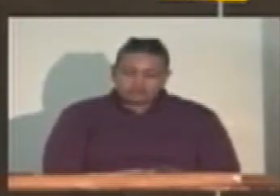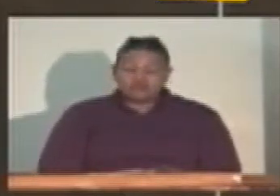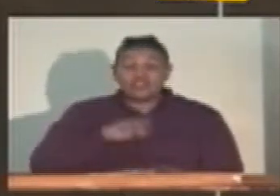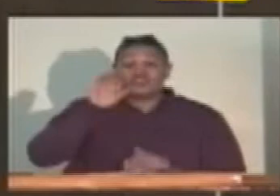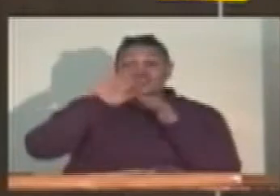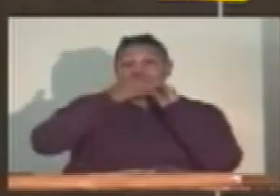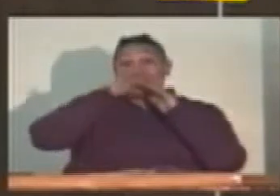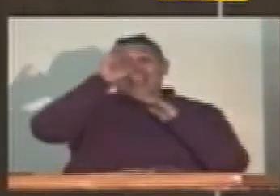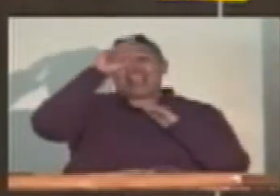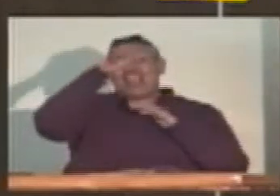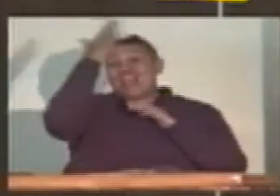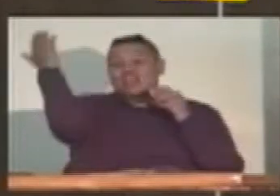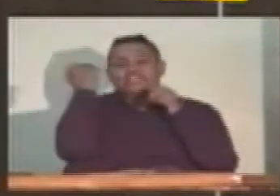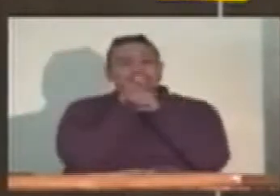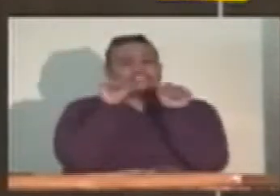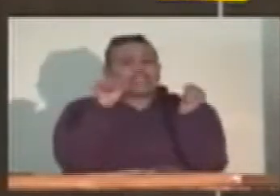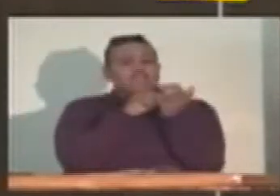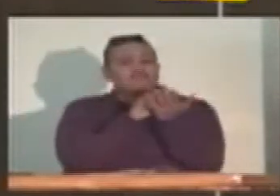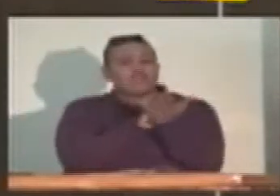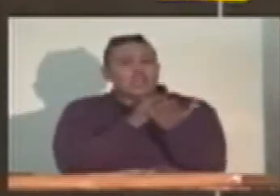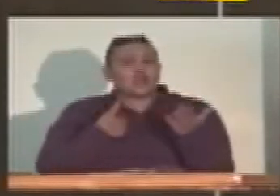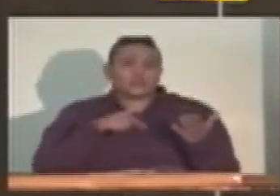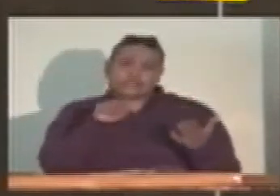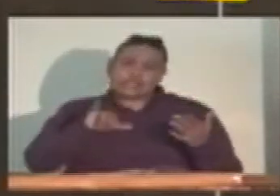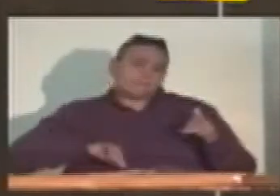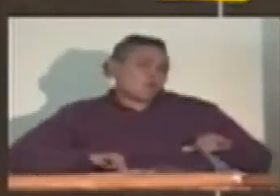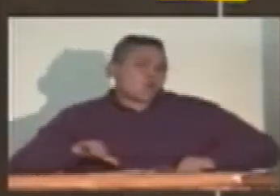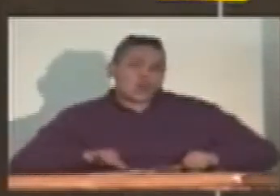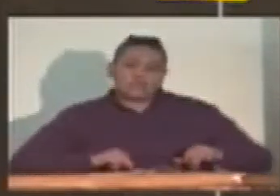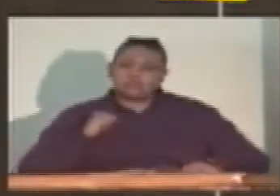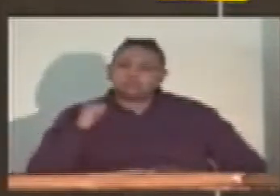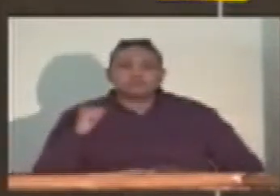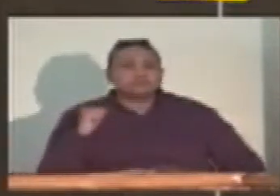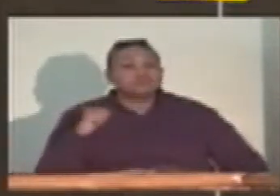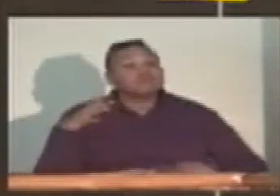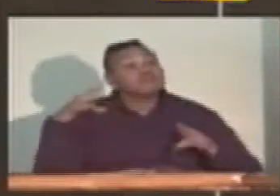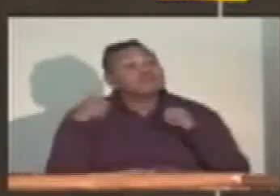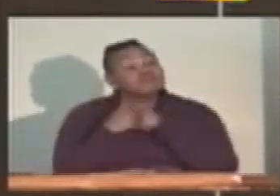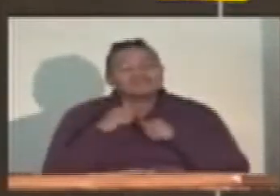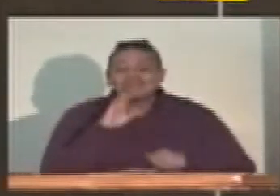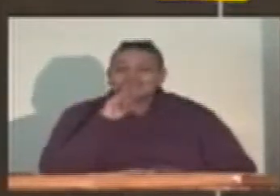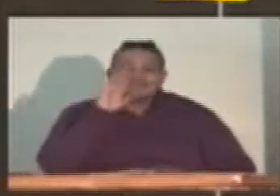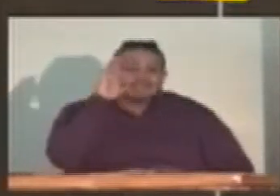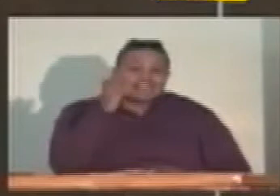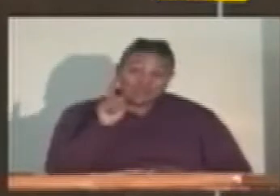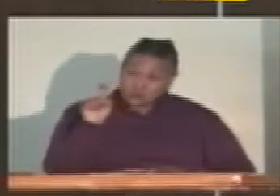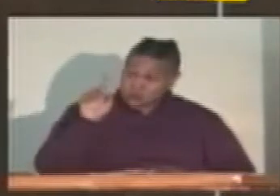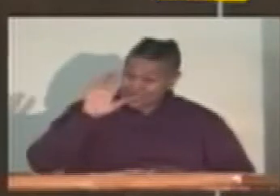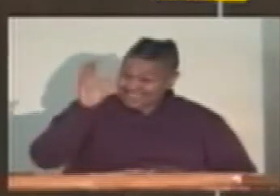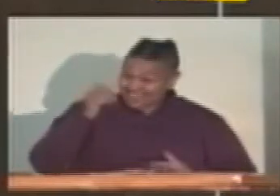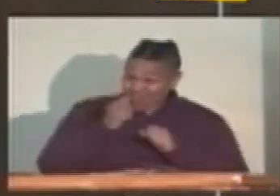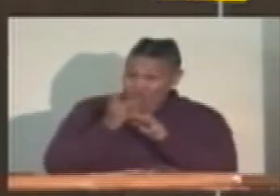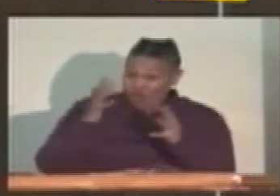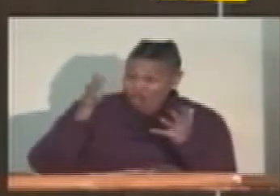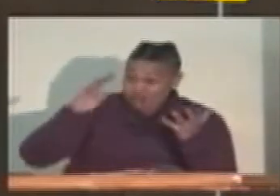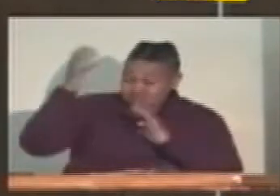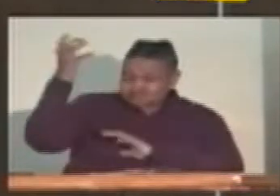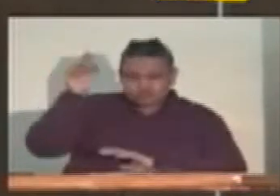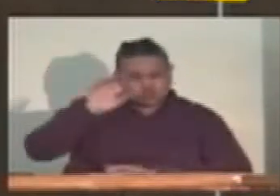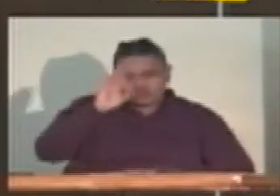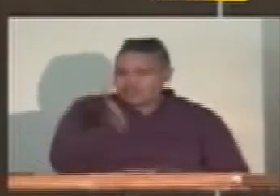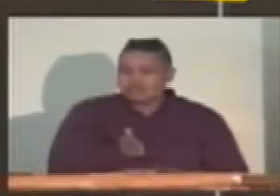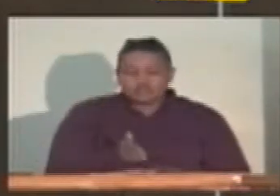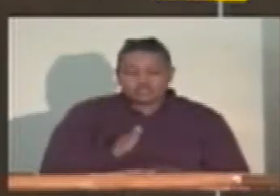Jamaica Air safety record is one we can all boast about and should never be compromised.